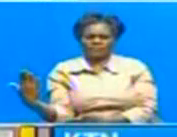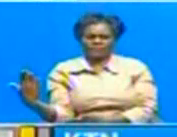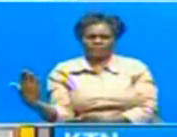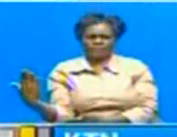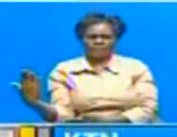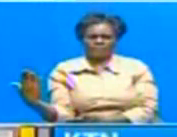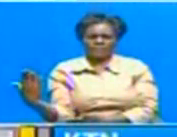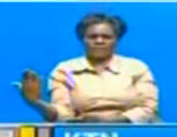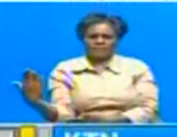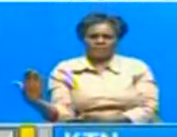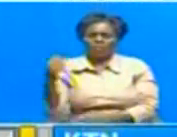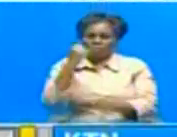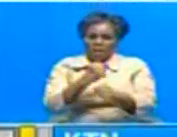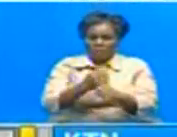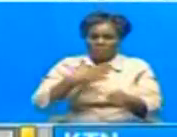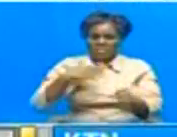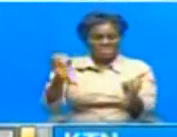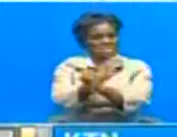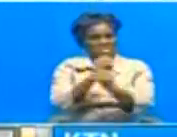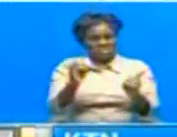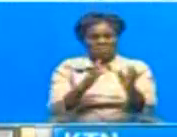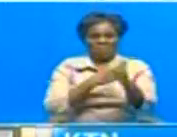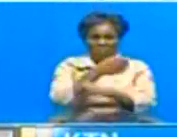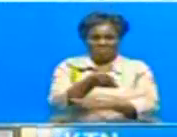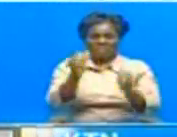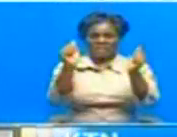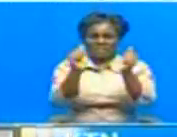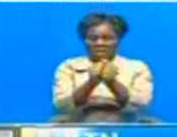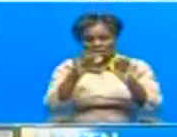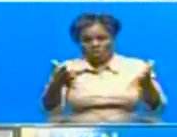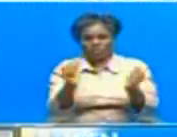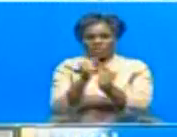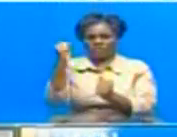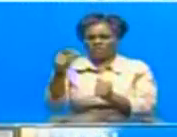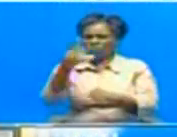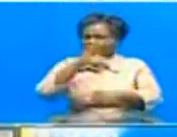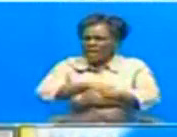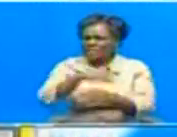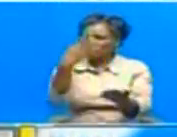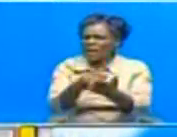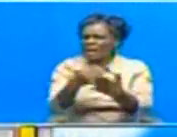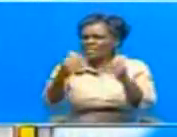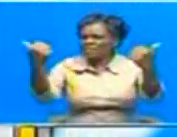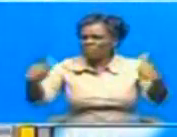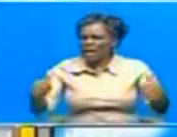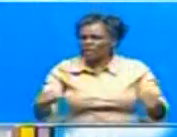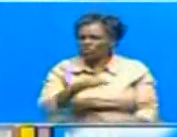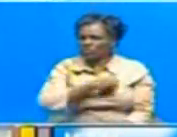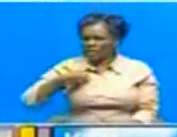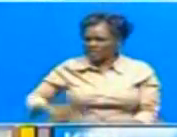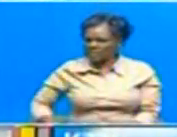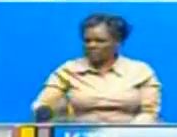Herbert knows it. It's not worked for me for over 10 years, and over 15 years. So you've never received any money from the Chinese to fund your